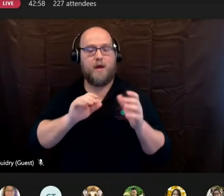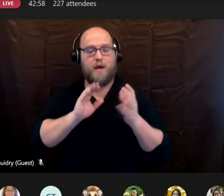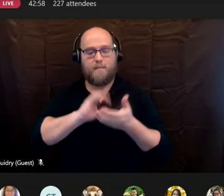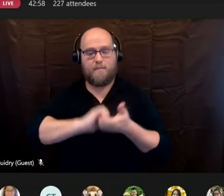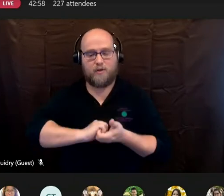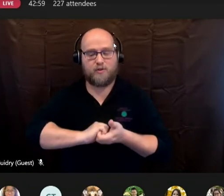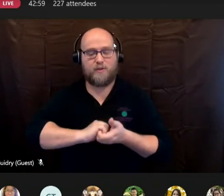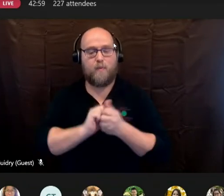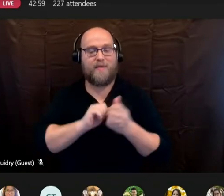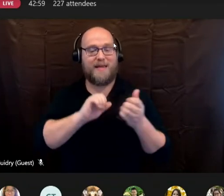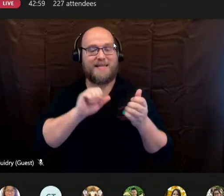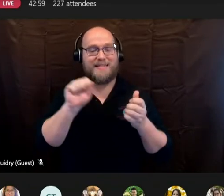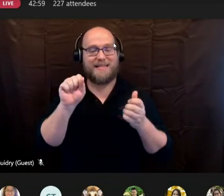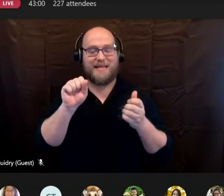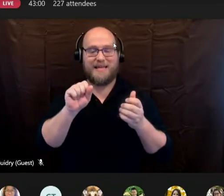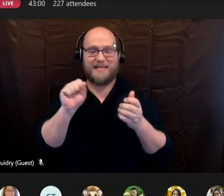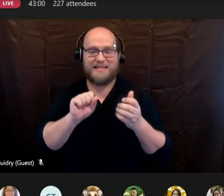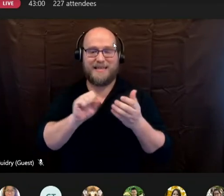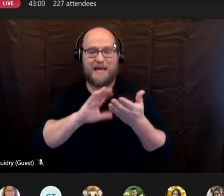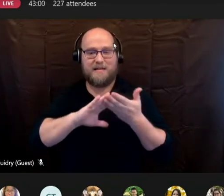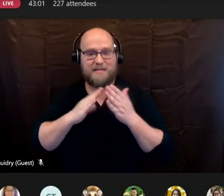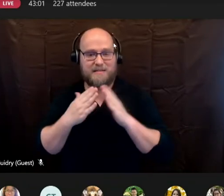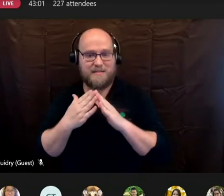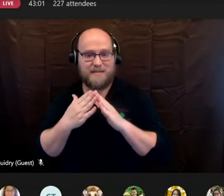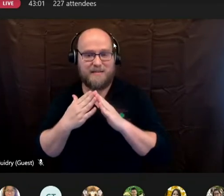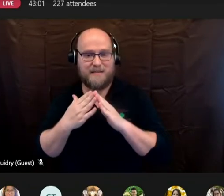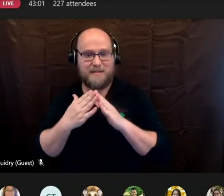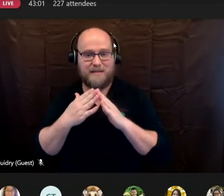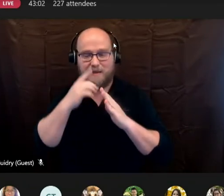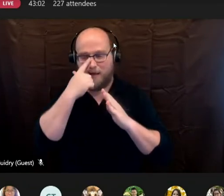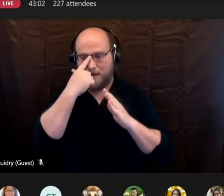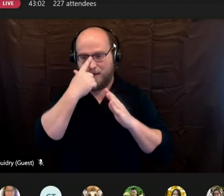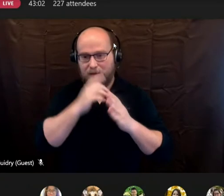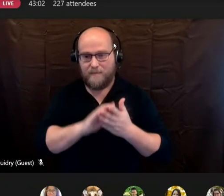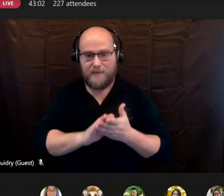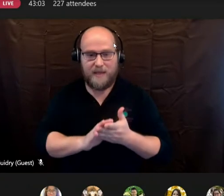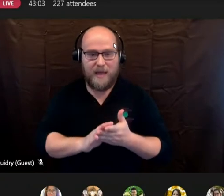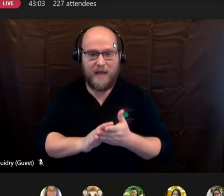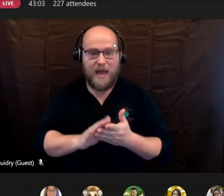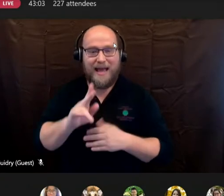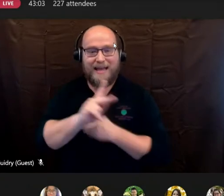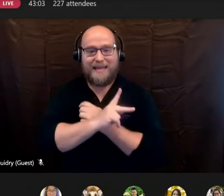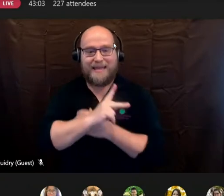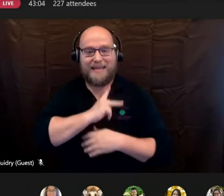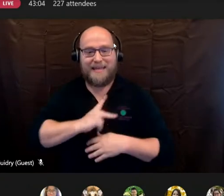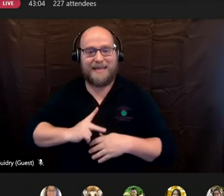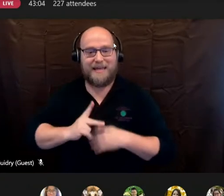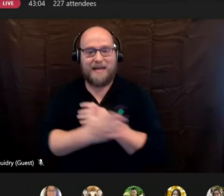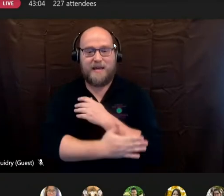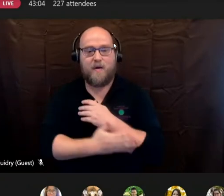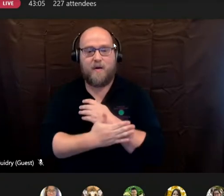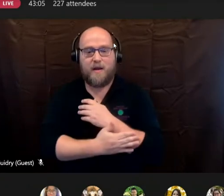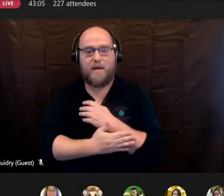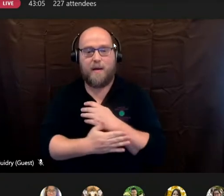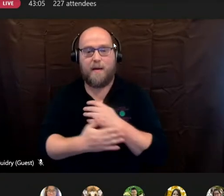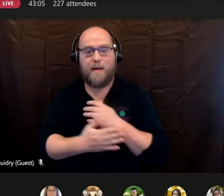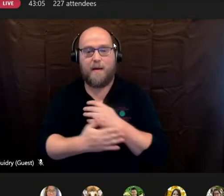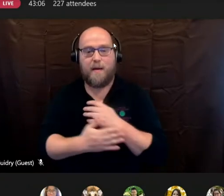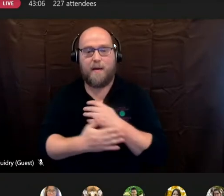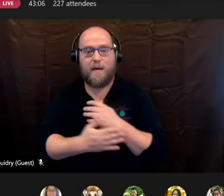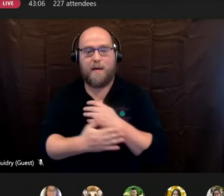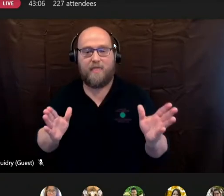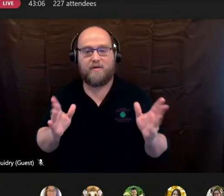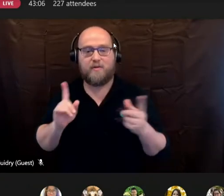and out-of-school time programming in partnership with our school staff and our community-based organizations, including services